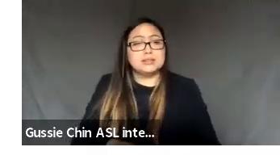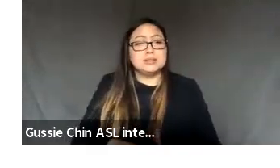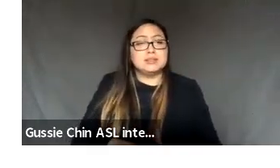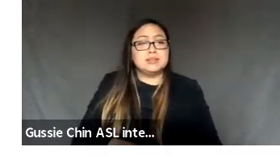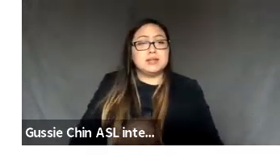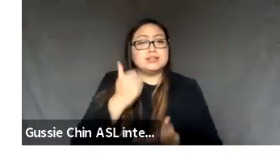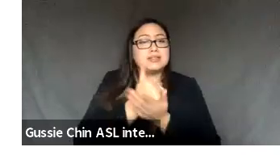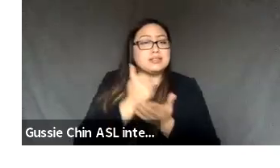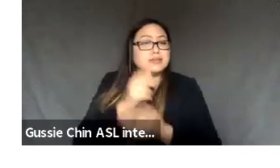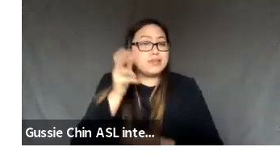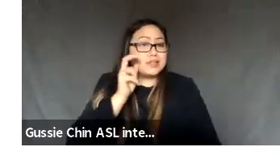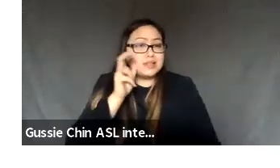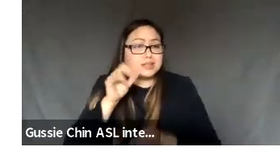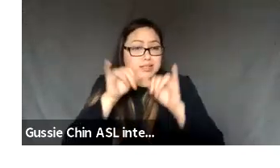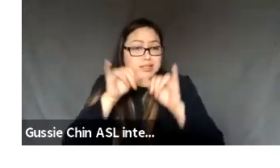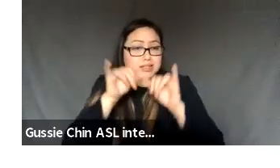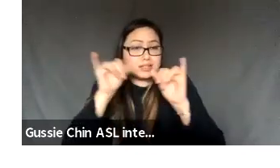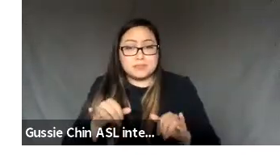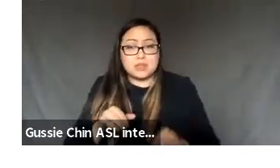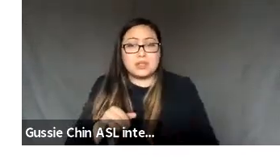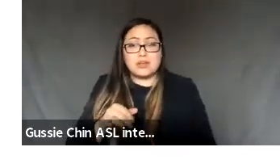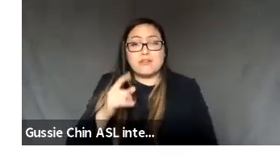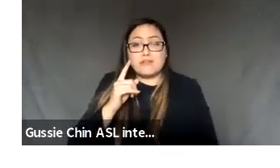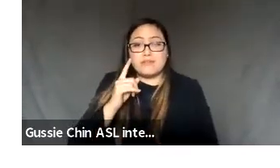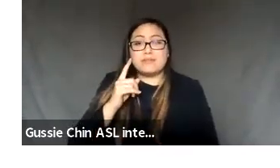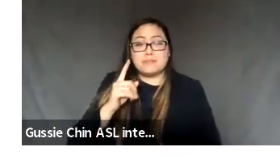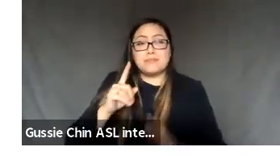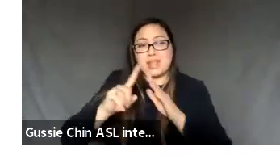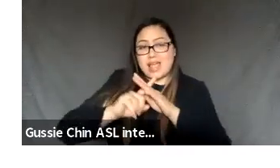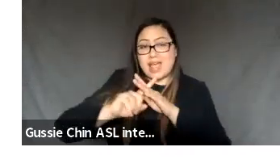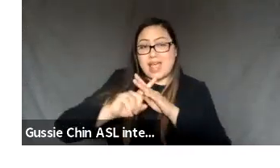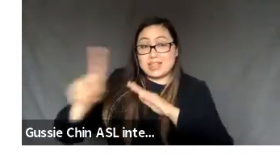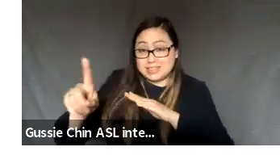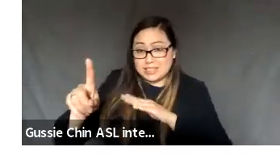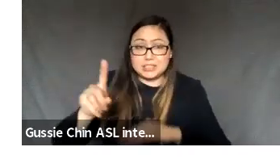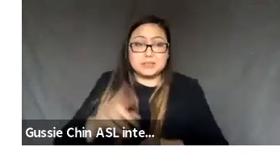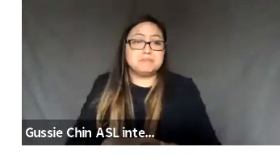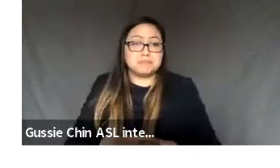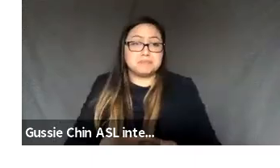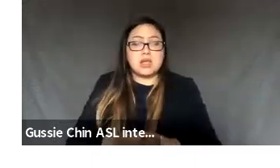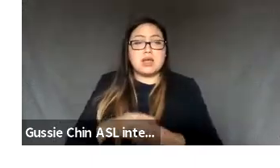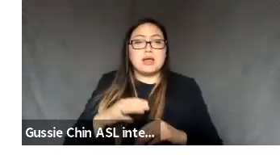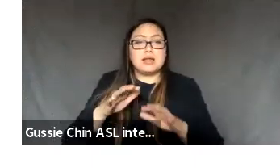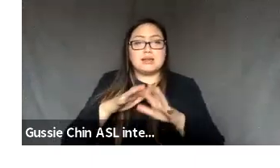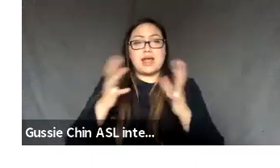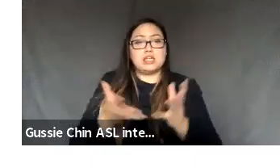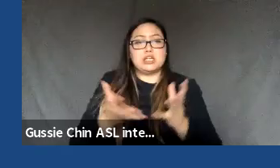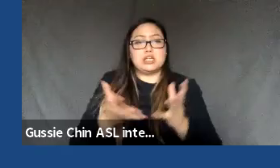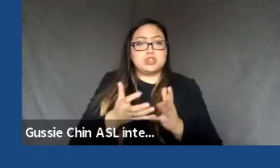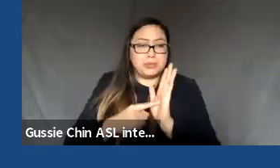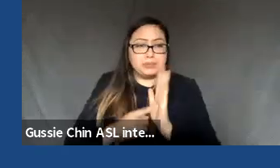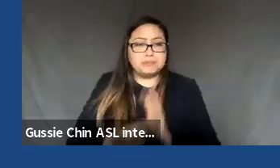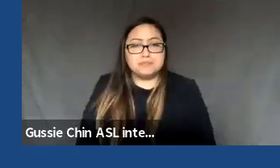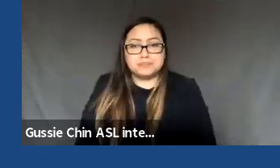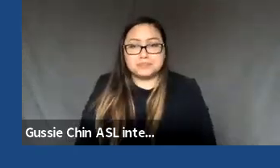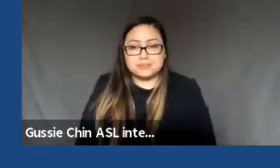all checkout aisles are accessible, those that are require the international symbol. Moving on to the next slide.